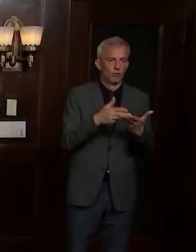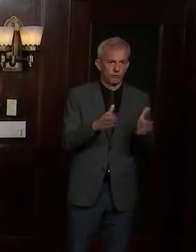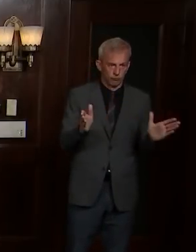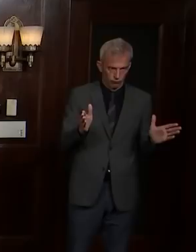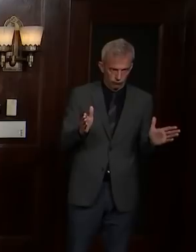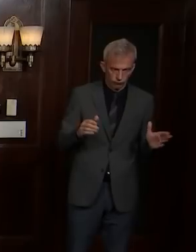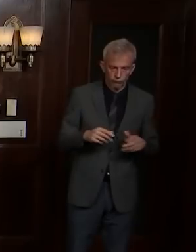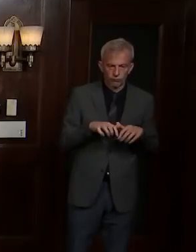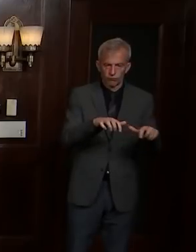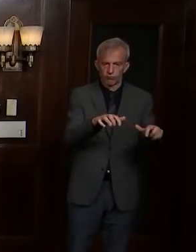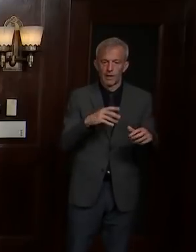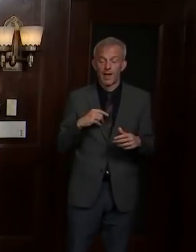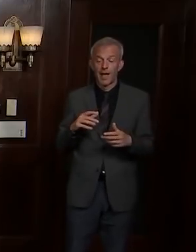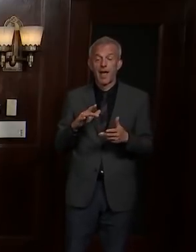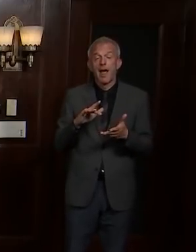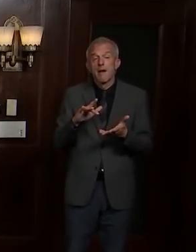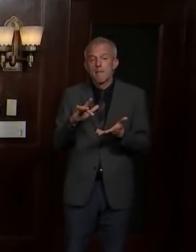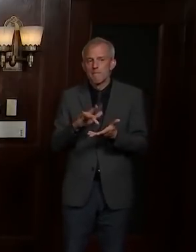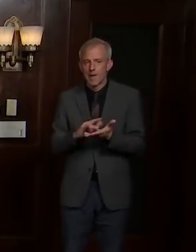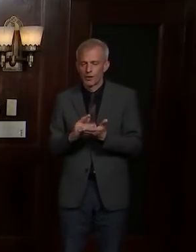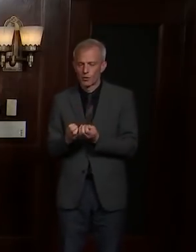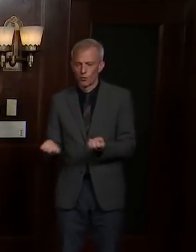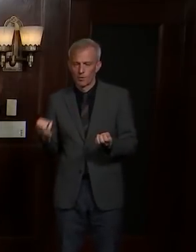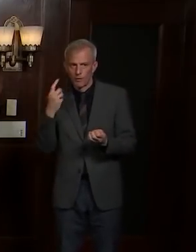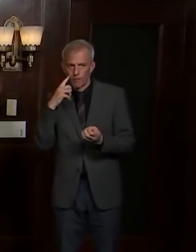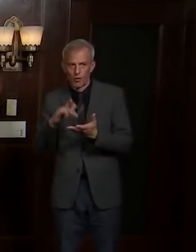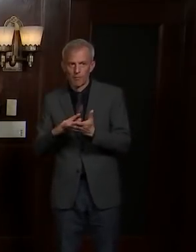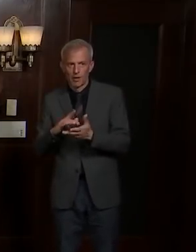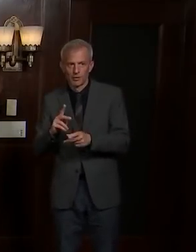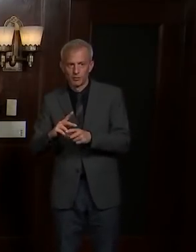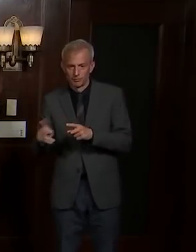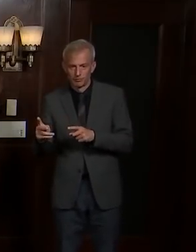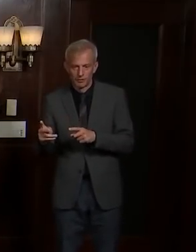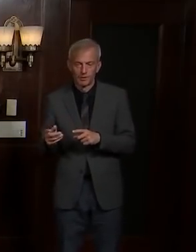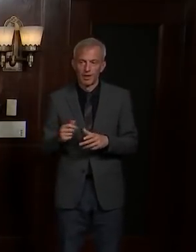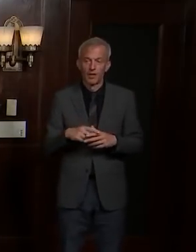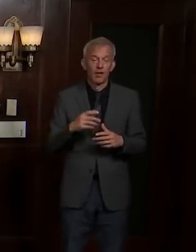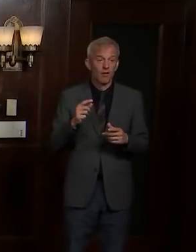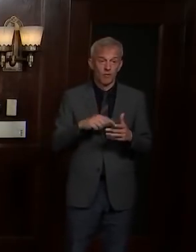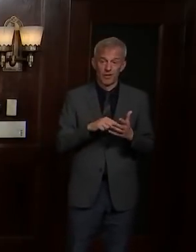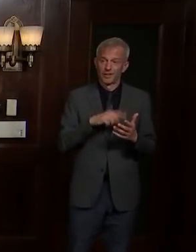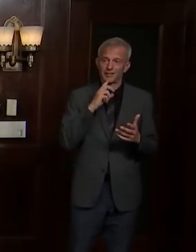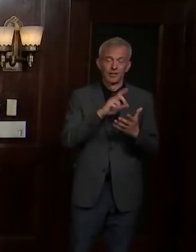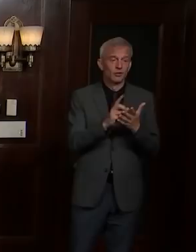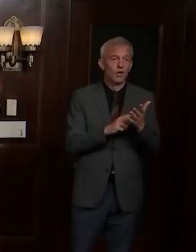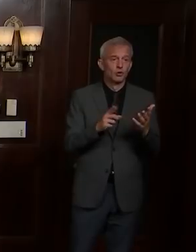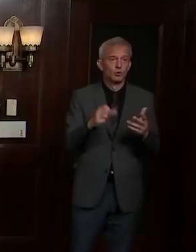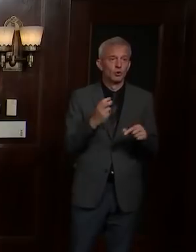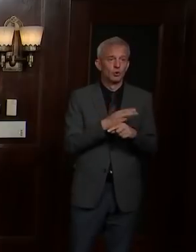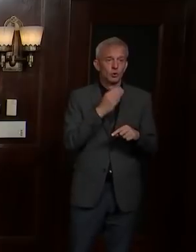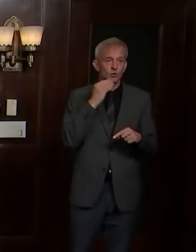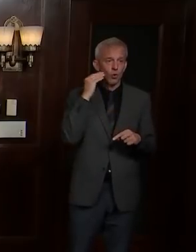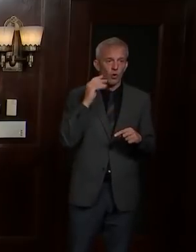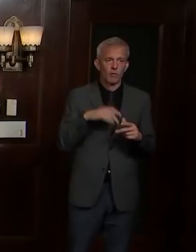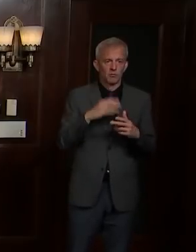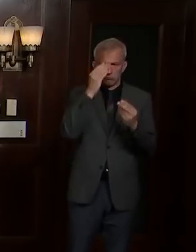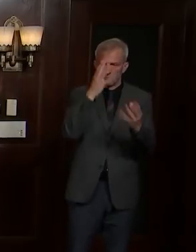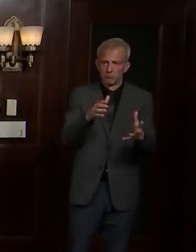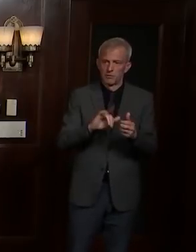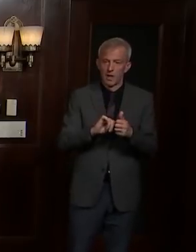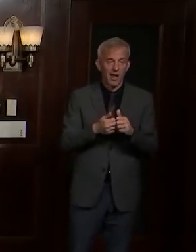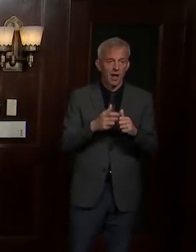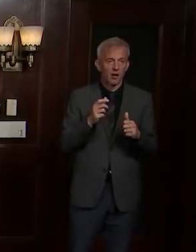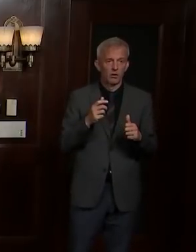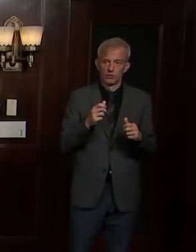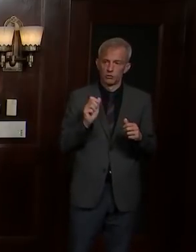equipment for our medical personnel. For this stuff, it's everything from designs you can use at home. It's letting people know how they can take a bandana and safely be